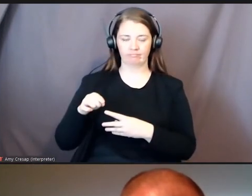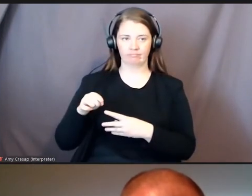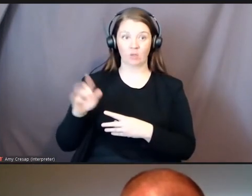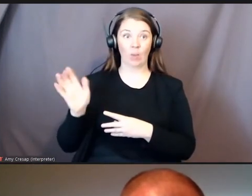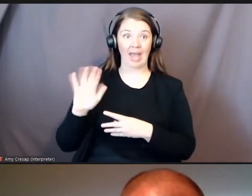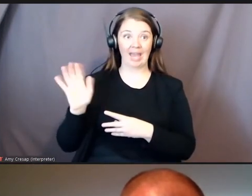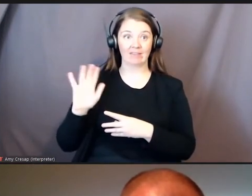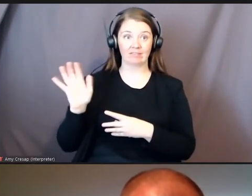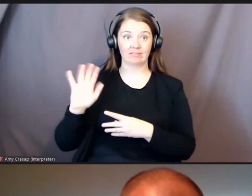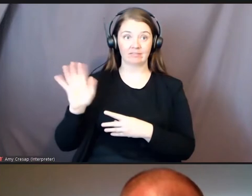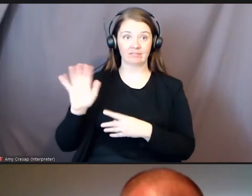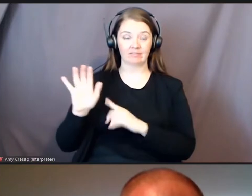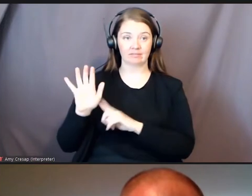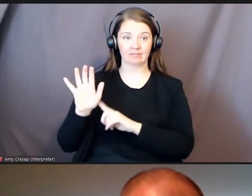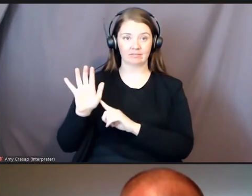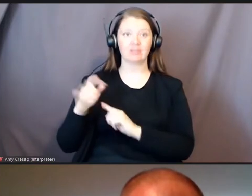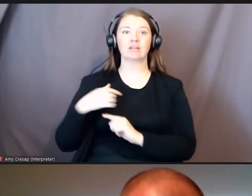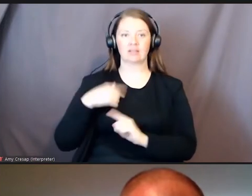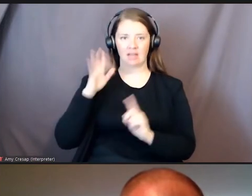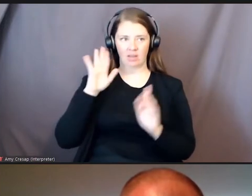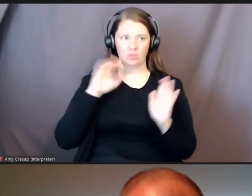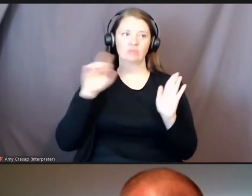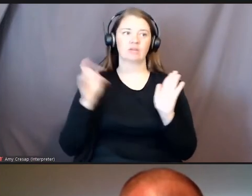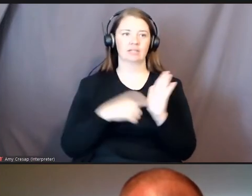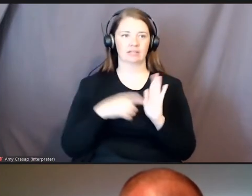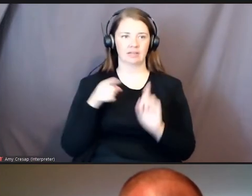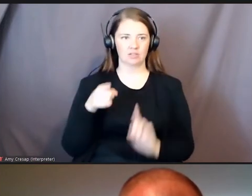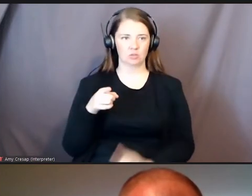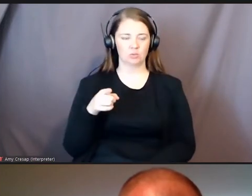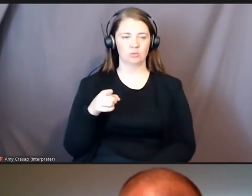wave, and I'll recognize you, and we can